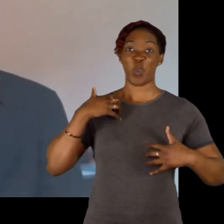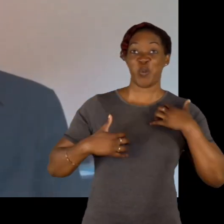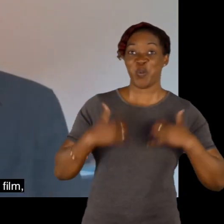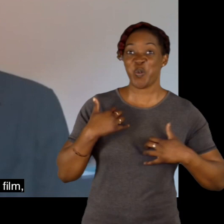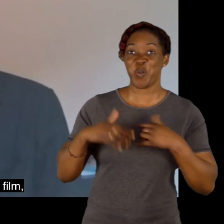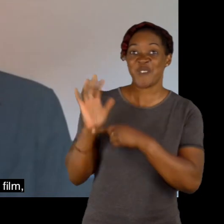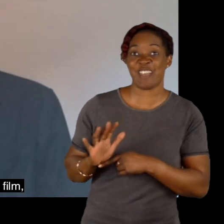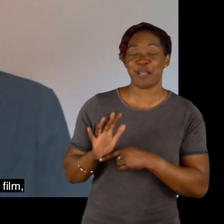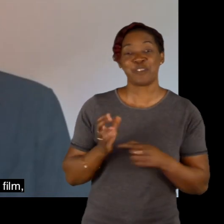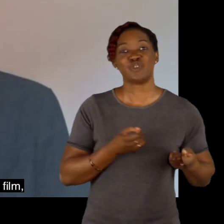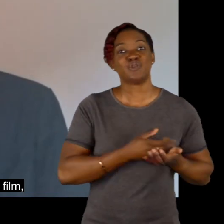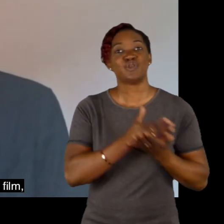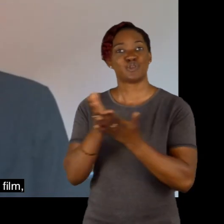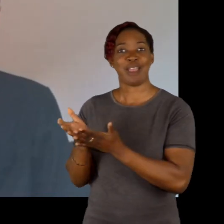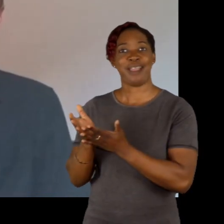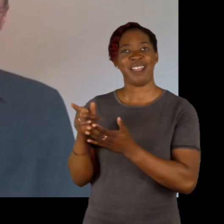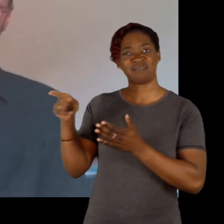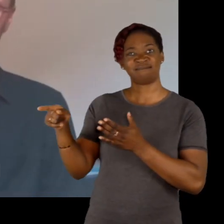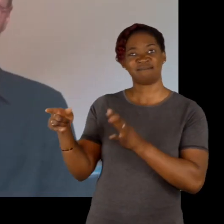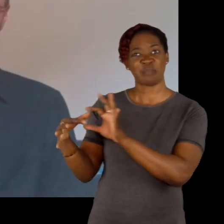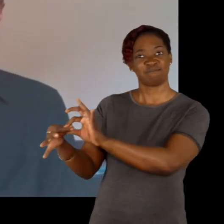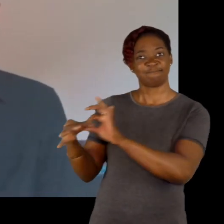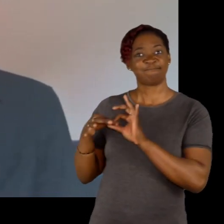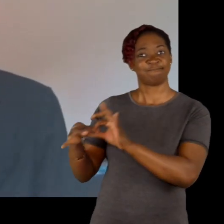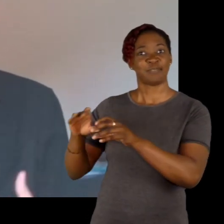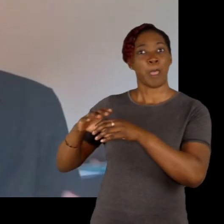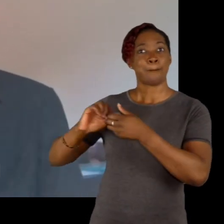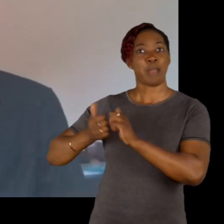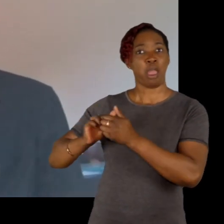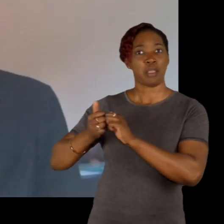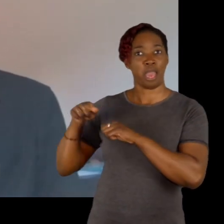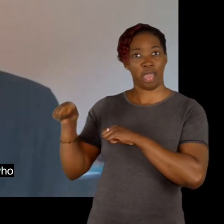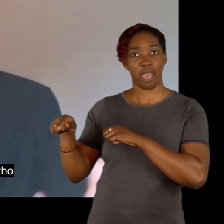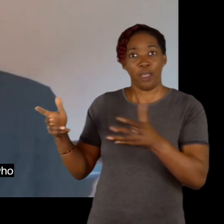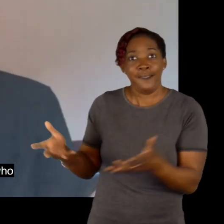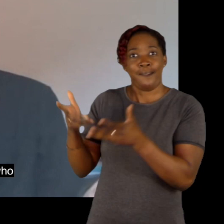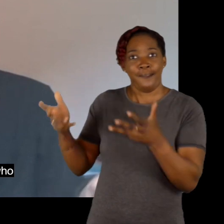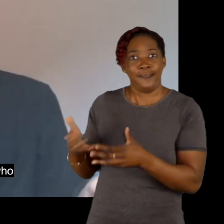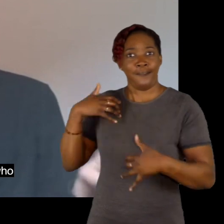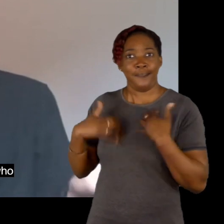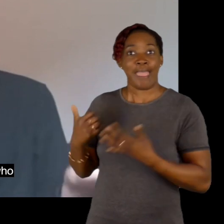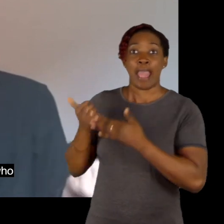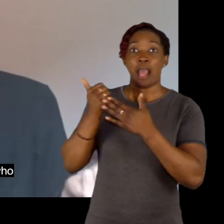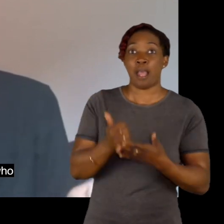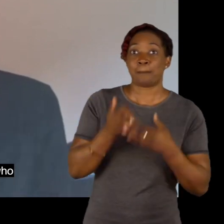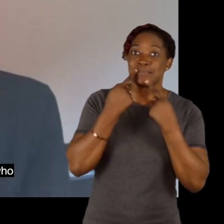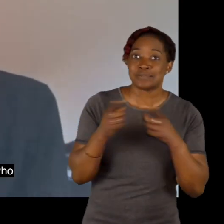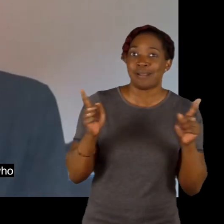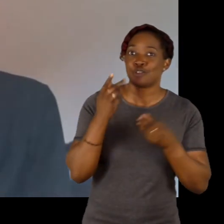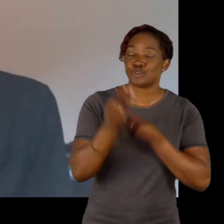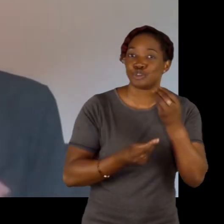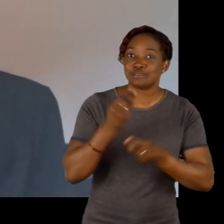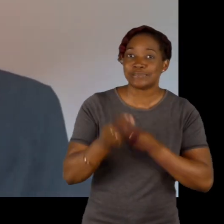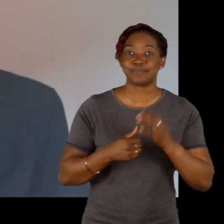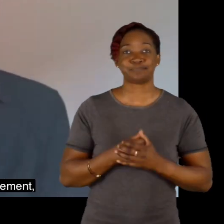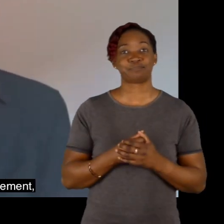of all, share your enthusiasm for the film and look at your composer as a partner in crime, another enthusiastic person who wants to help tell the story of